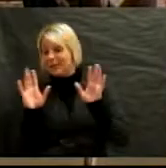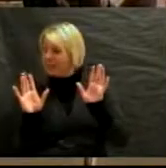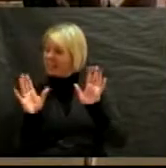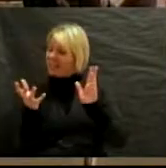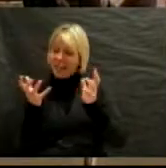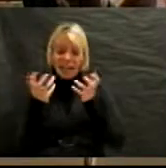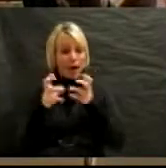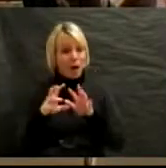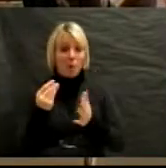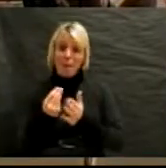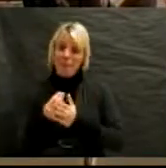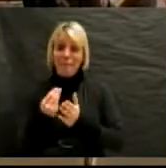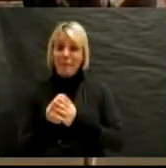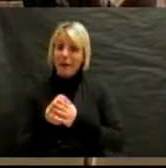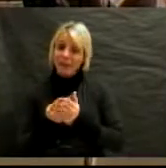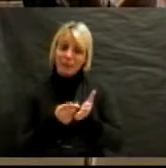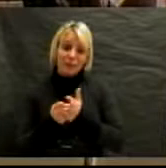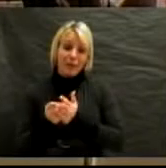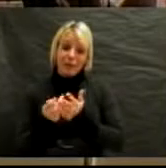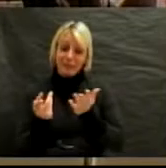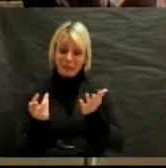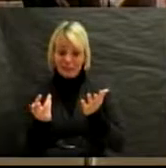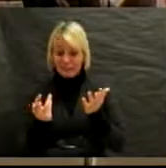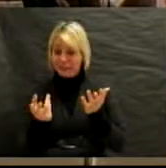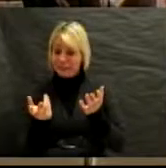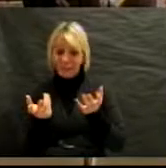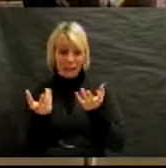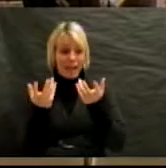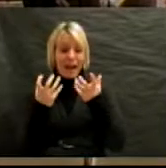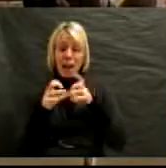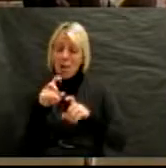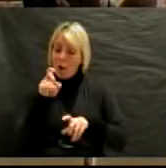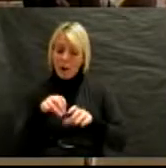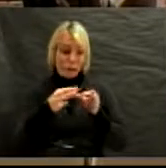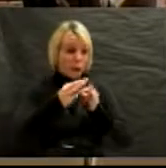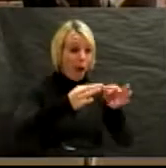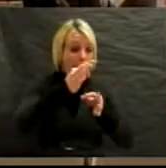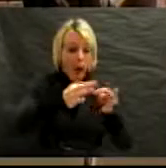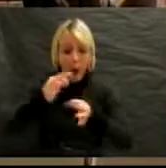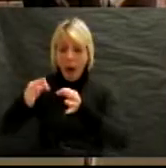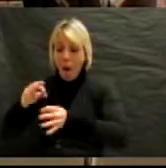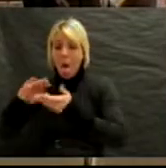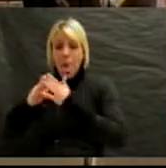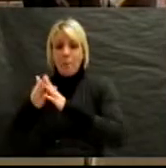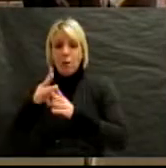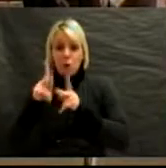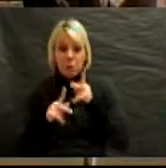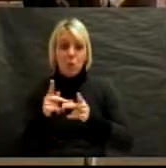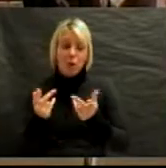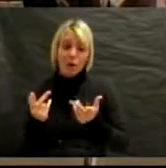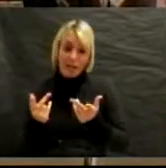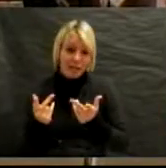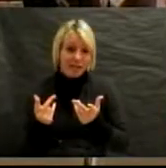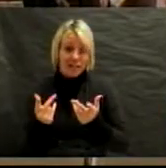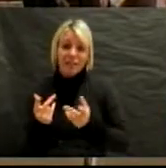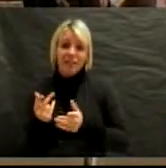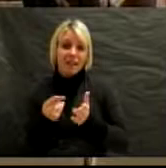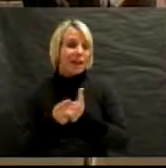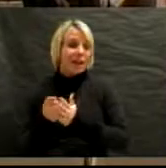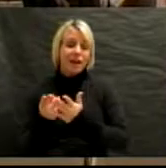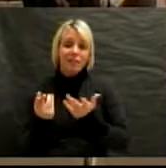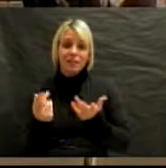that to the community. I think in either case, to be frank, either amounts of money are not a huge impact